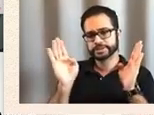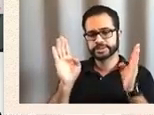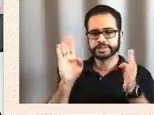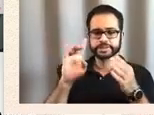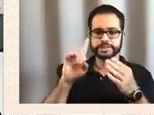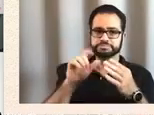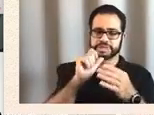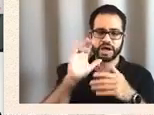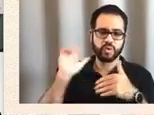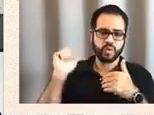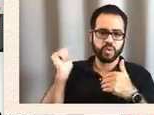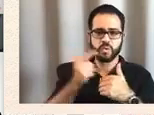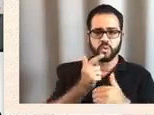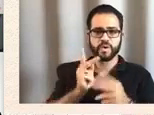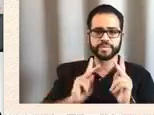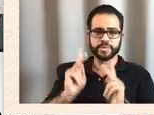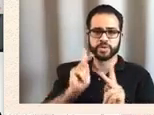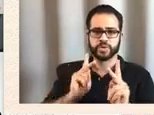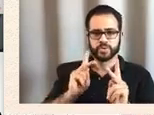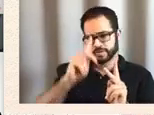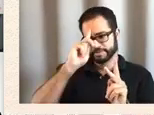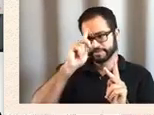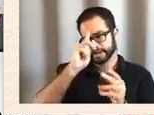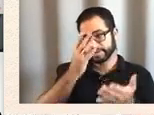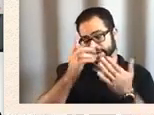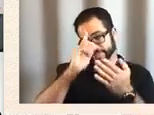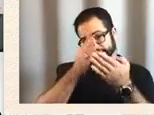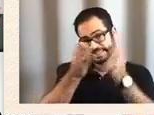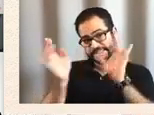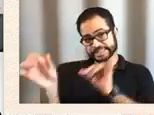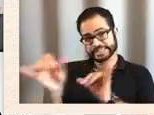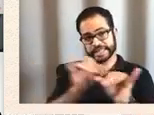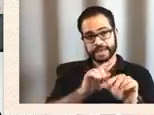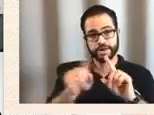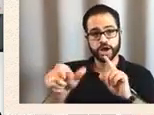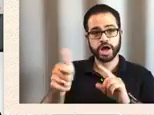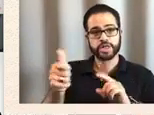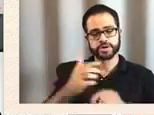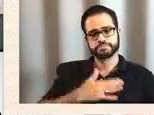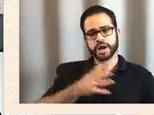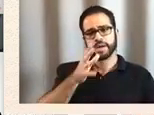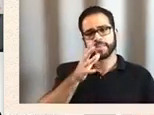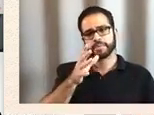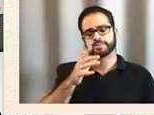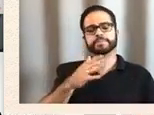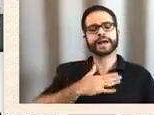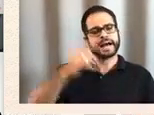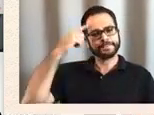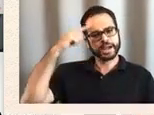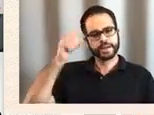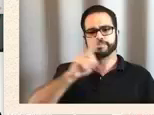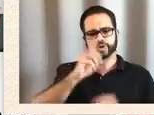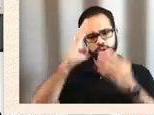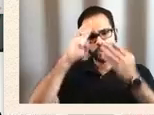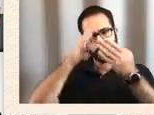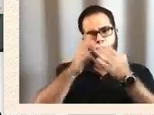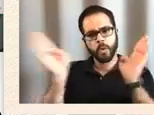everyone's mind may be as open as others. My mind was pretty open, though, I can say, but